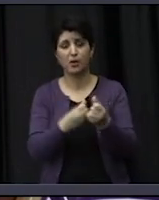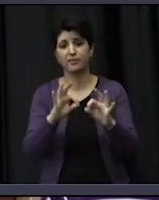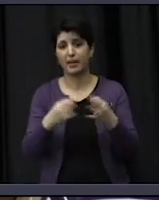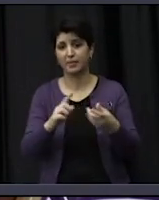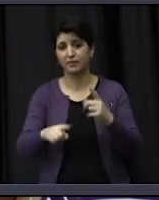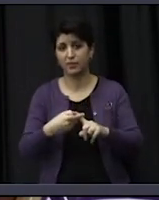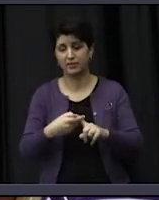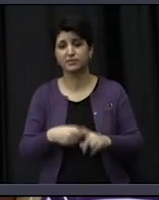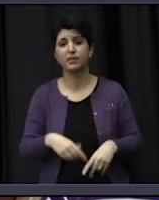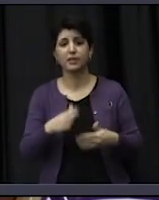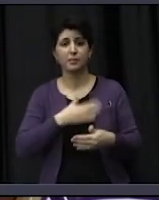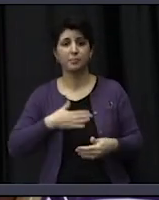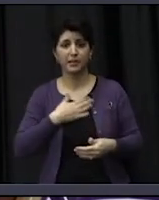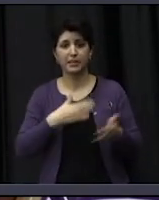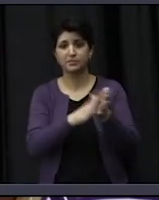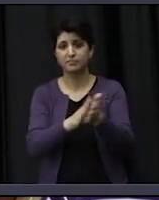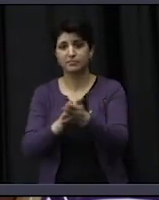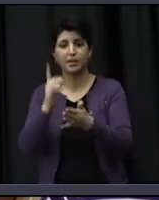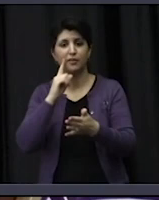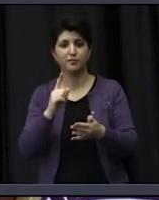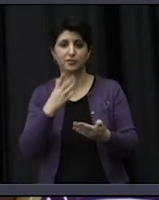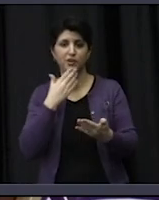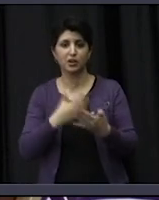applause to these well-deserving graduates for